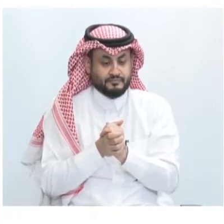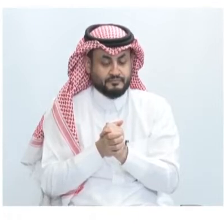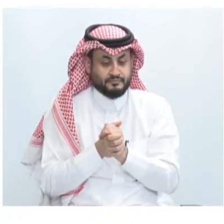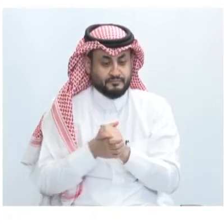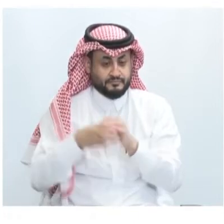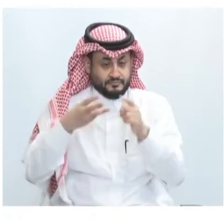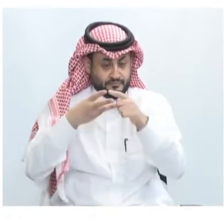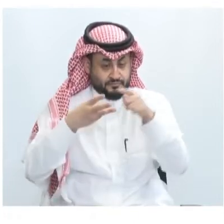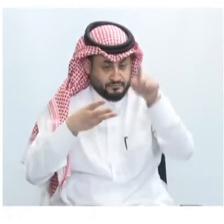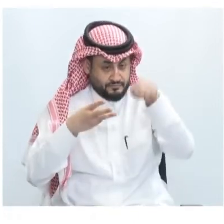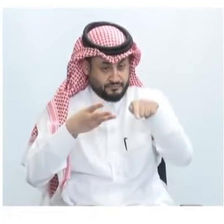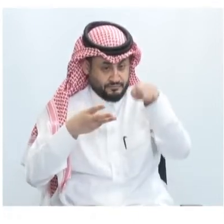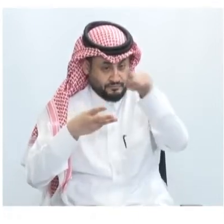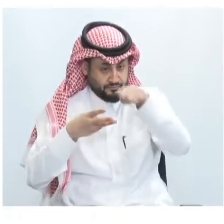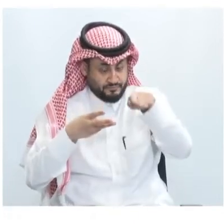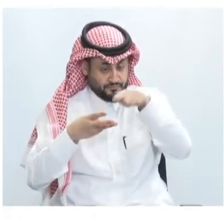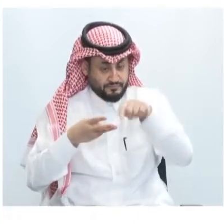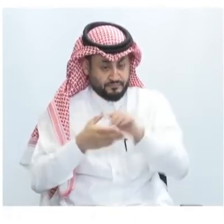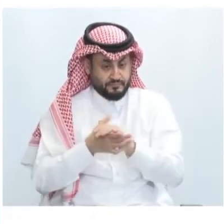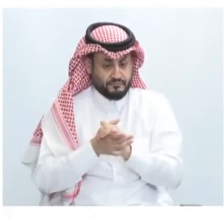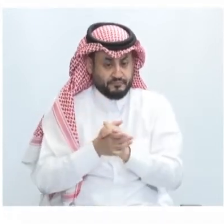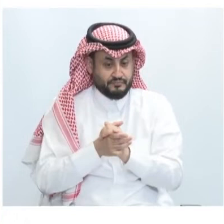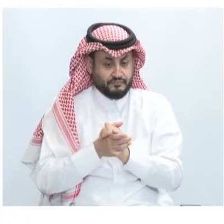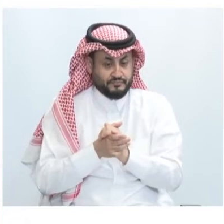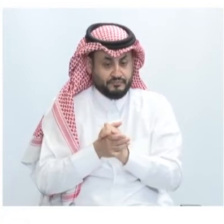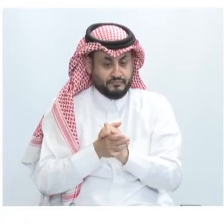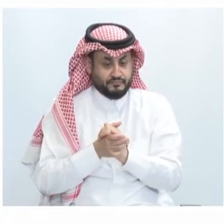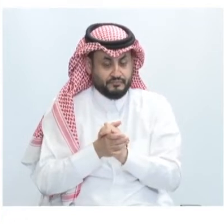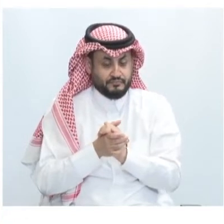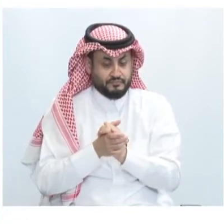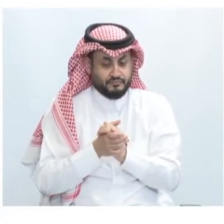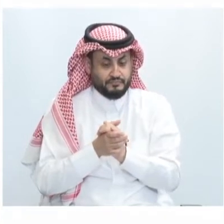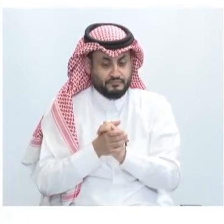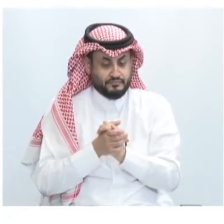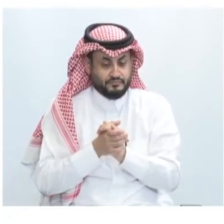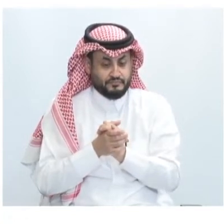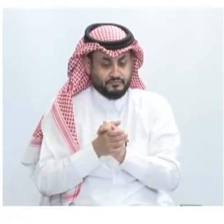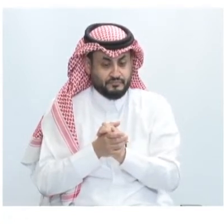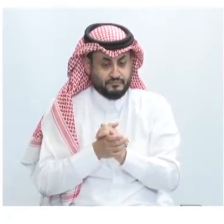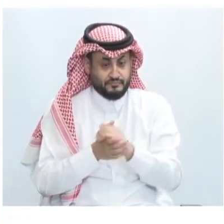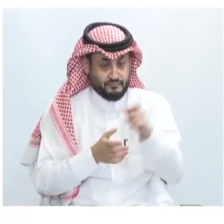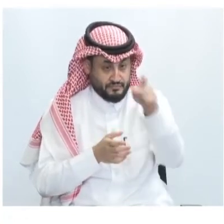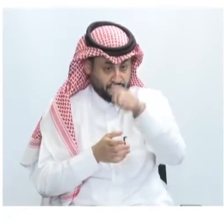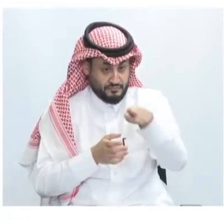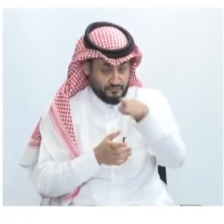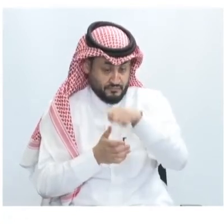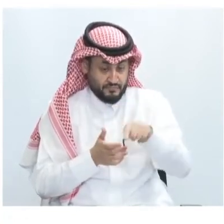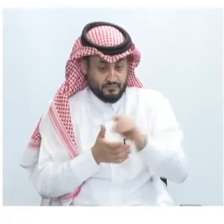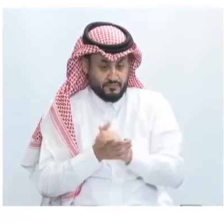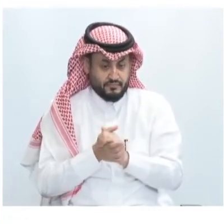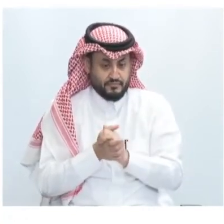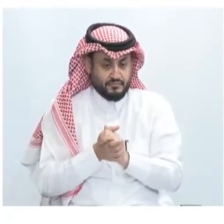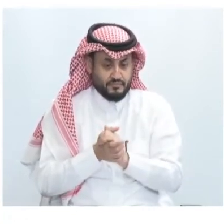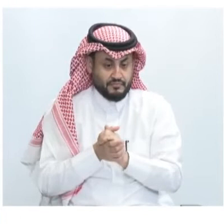start from number 1 up to number 3. Then, we will write two half circles